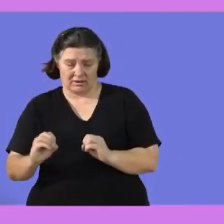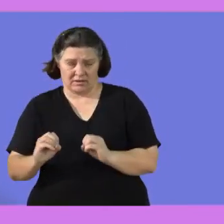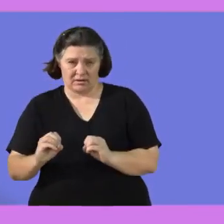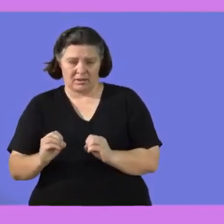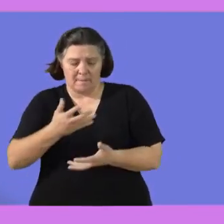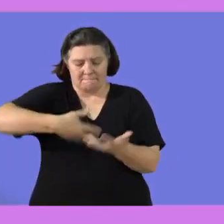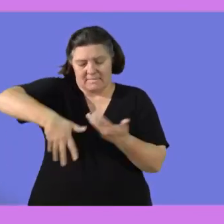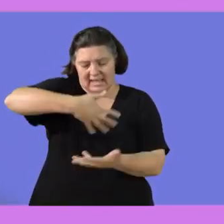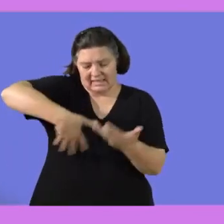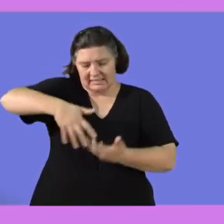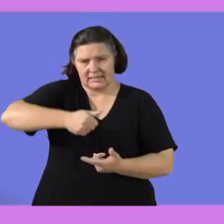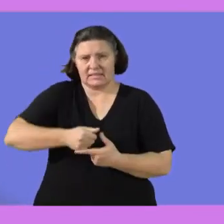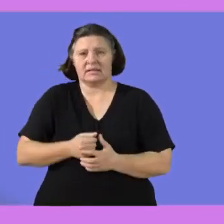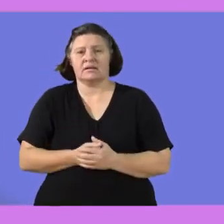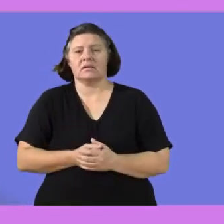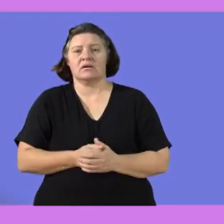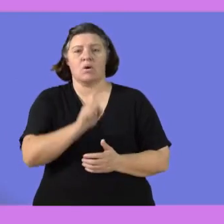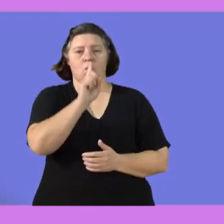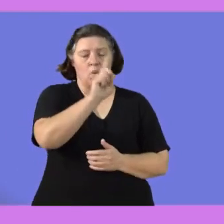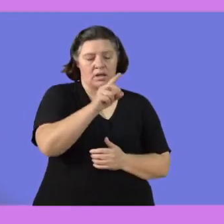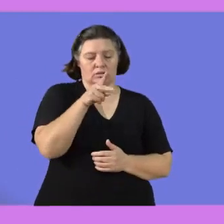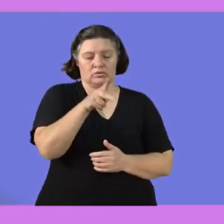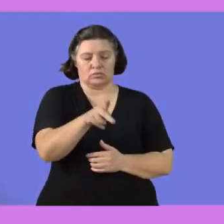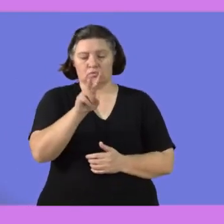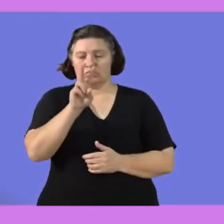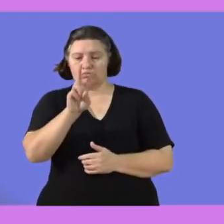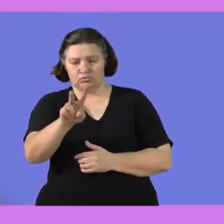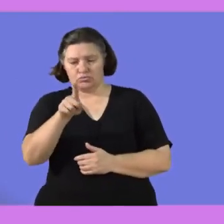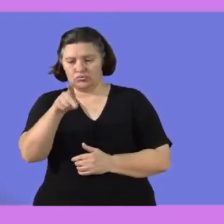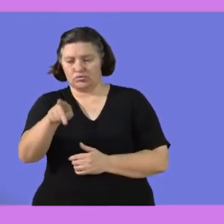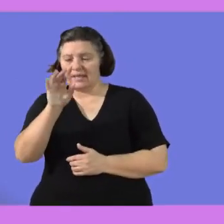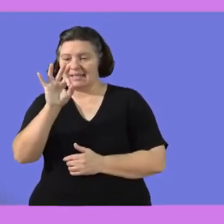stones are to be mixed in the ratio